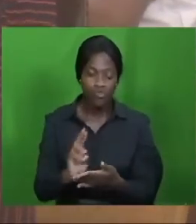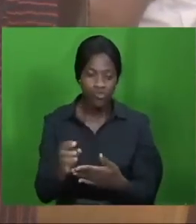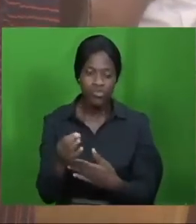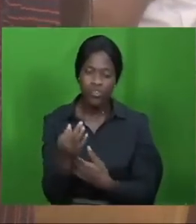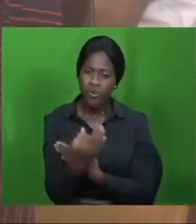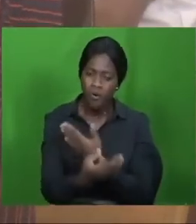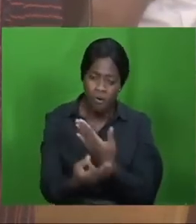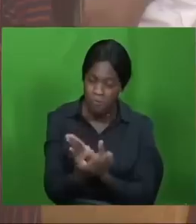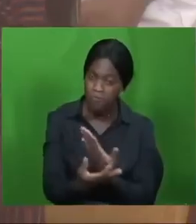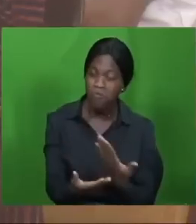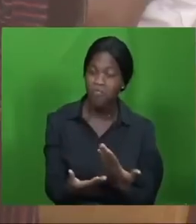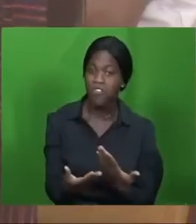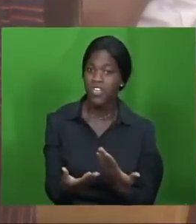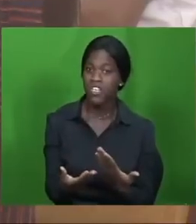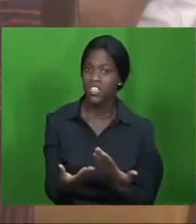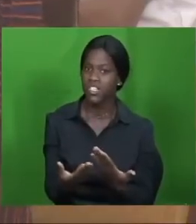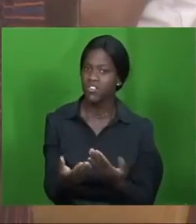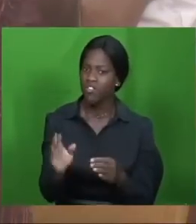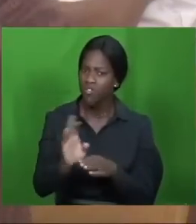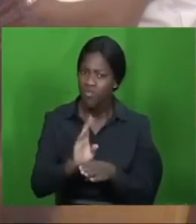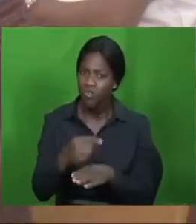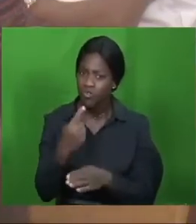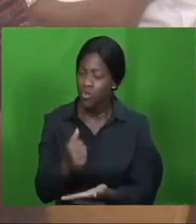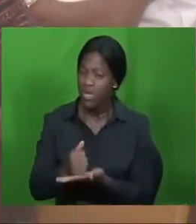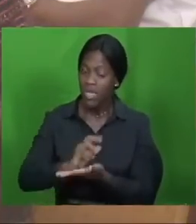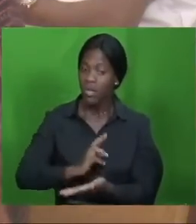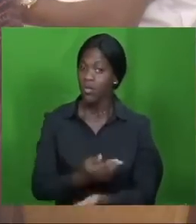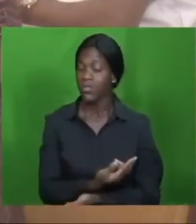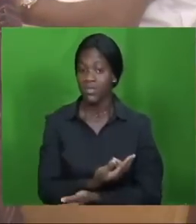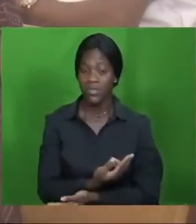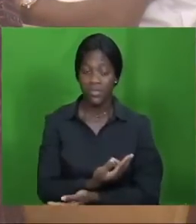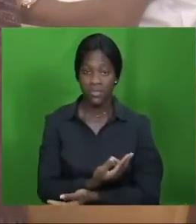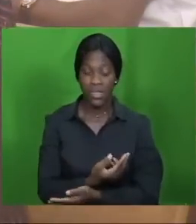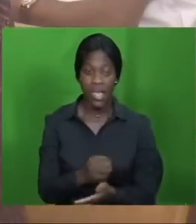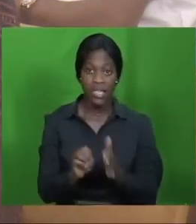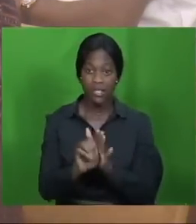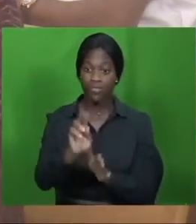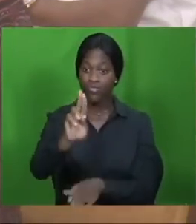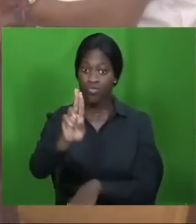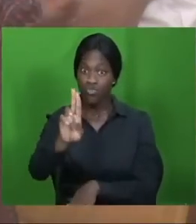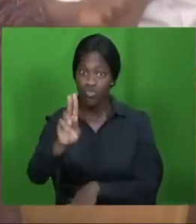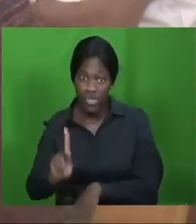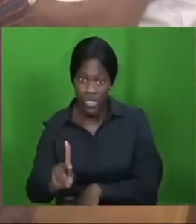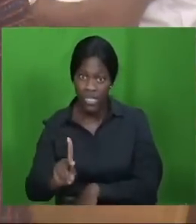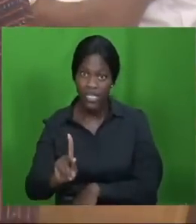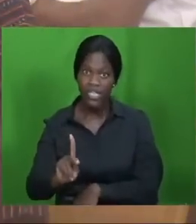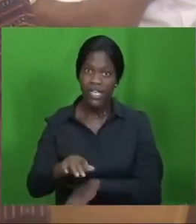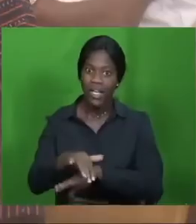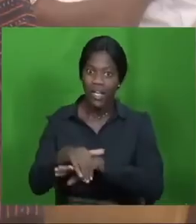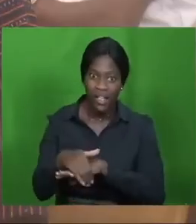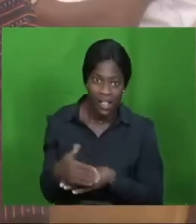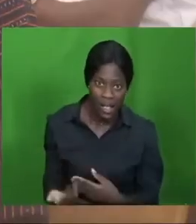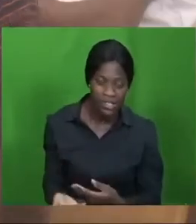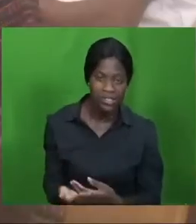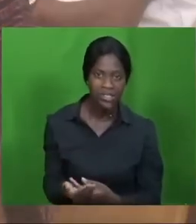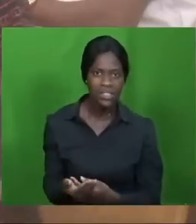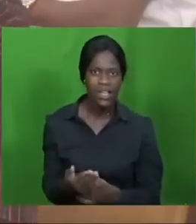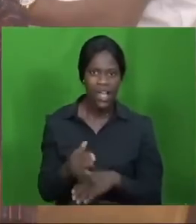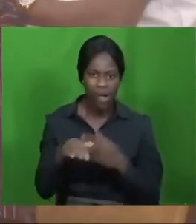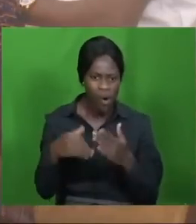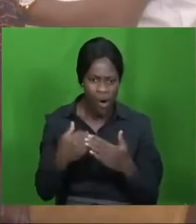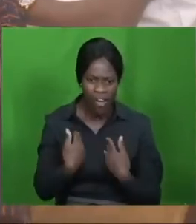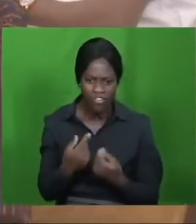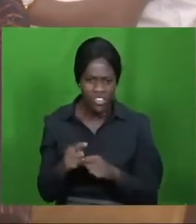Belgium. Their coach is not from Belgium. Even UK, England, until recently, their coaches were from outside. And they